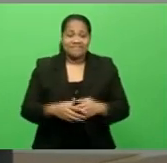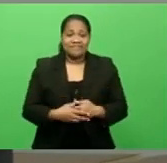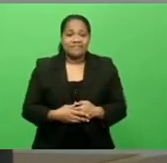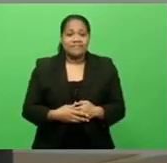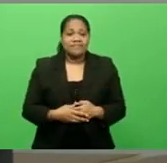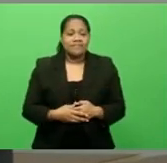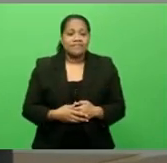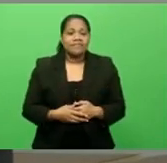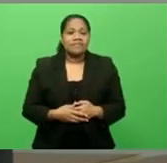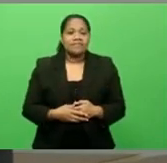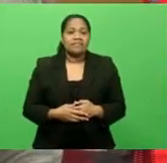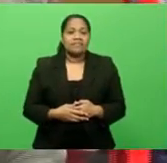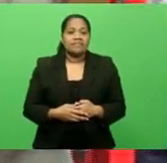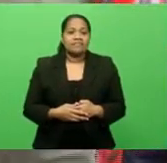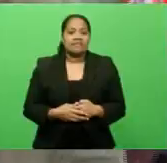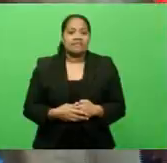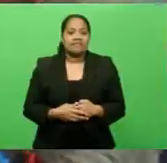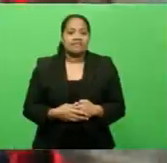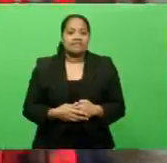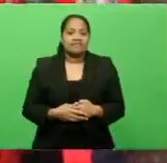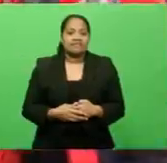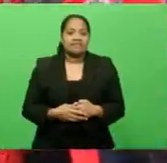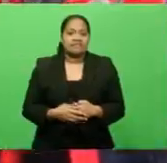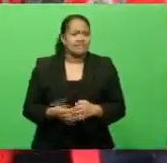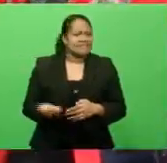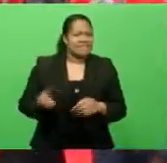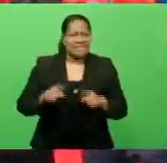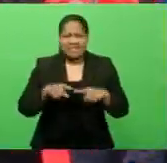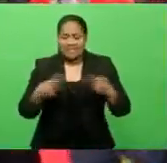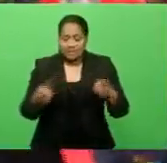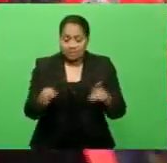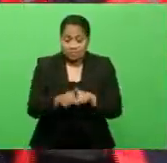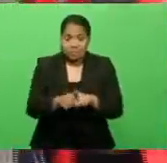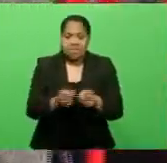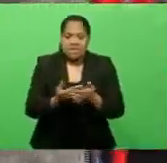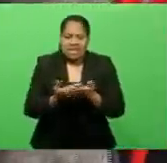in terms of how we can be able to